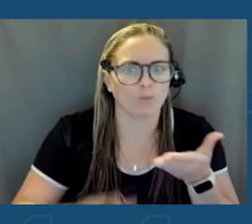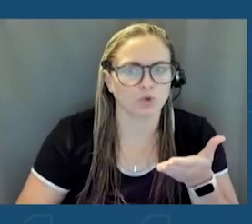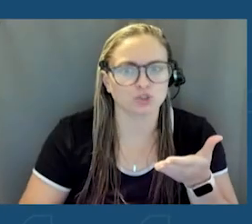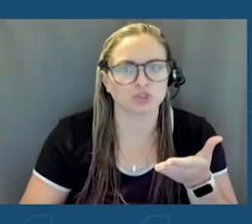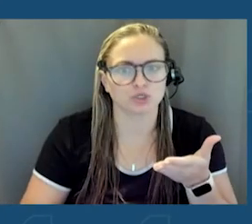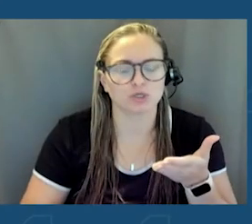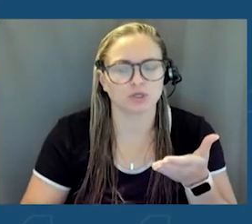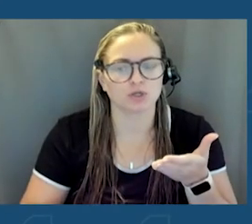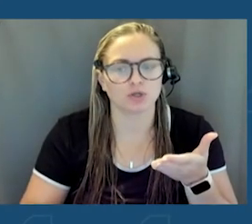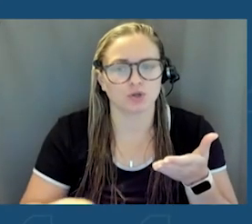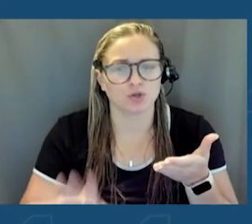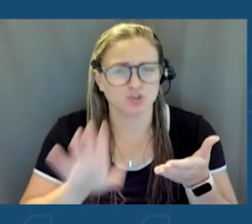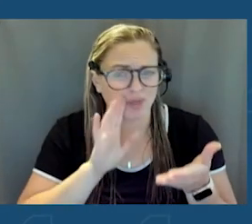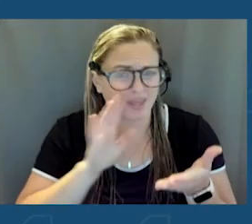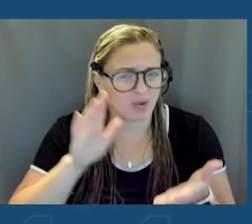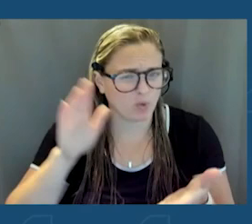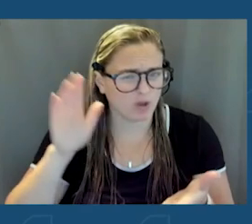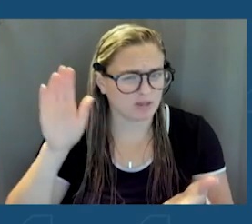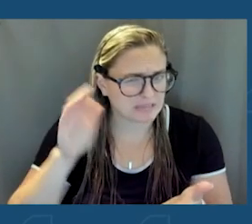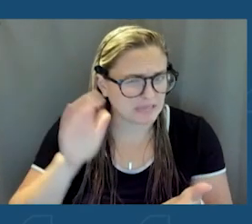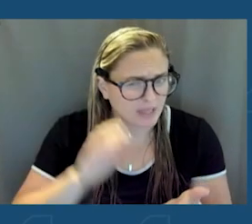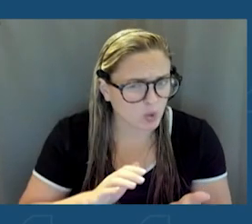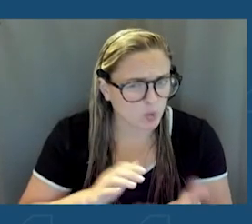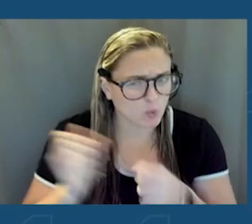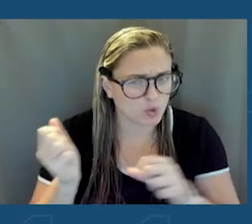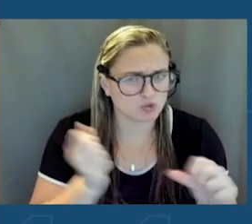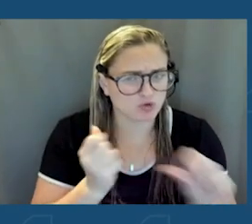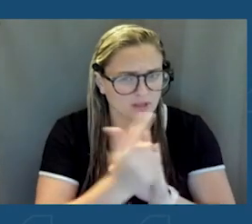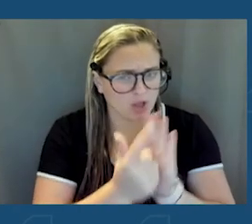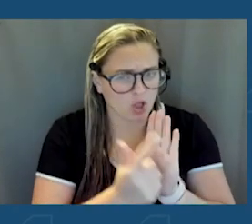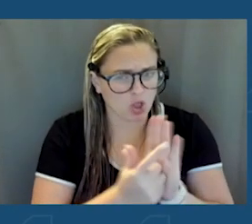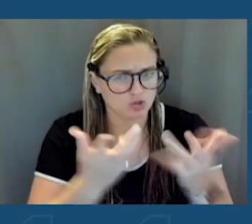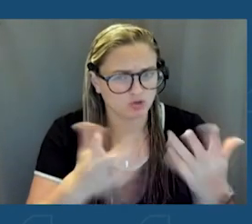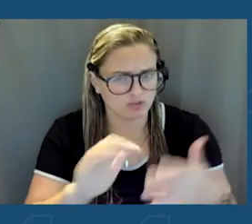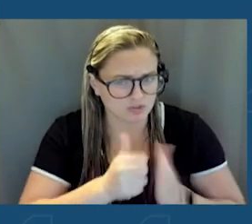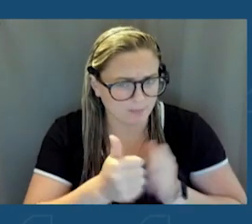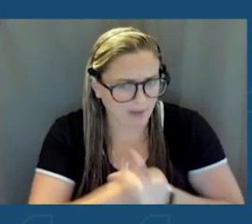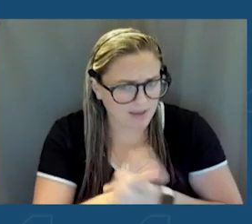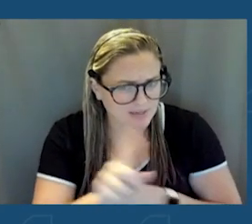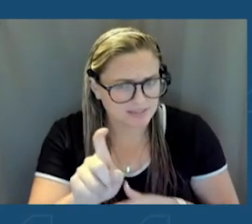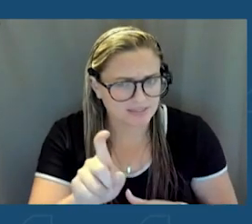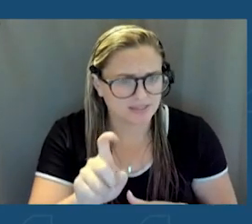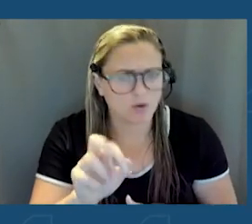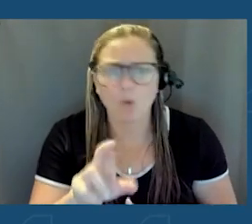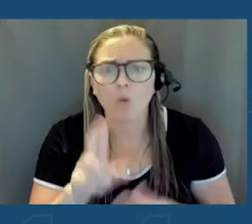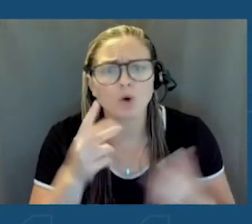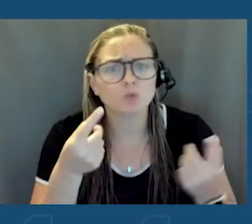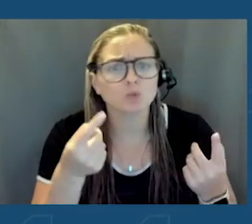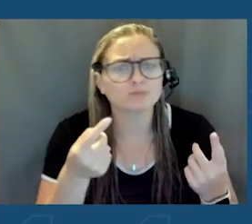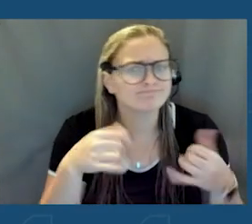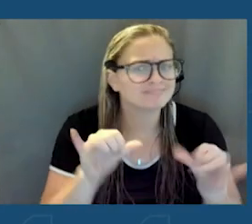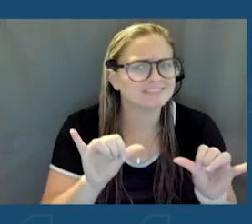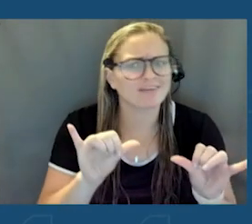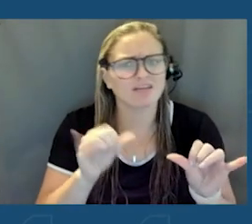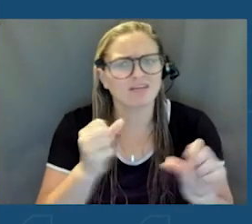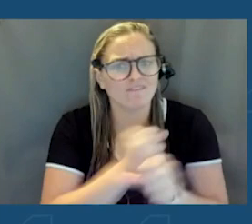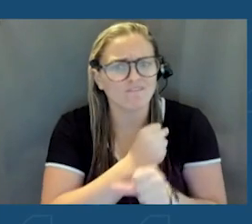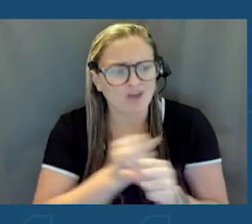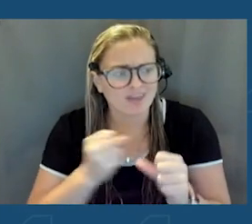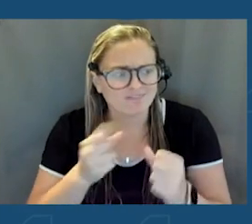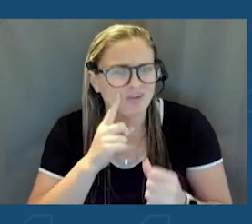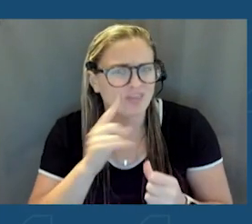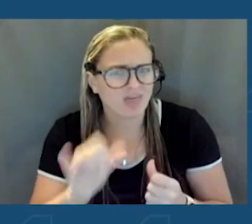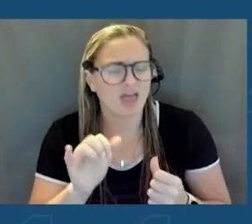that's going to dilute at all the strength of the laws that you've passed, and you're still going to try to fight for that? And then on the other piece,